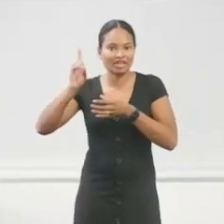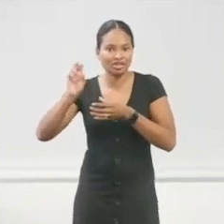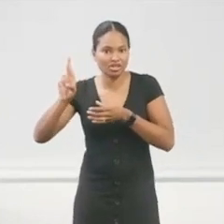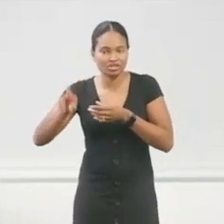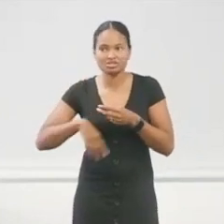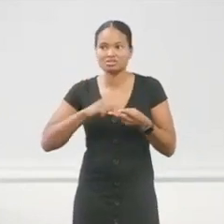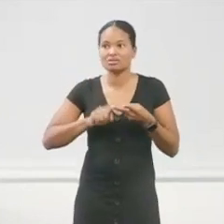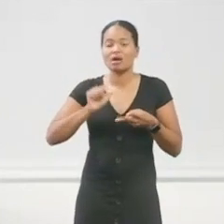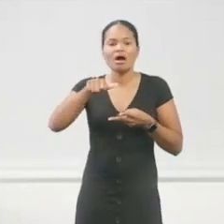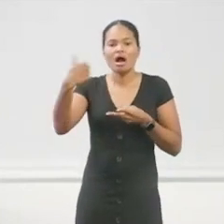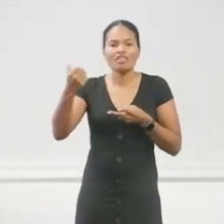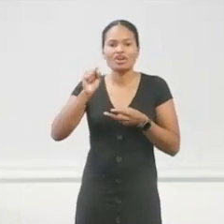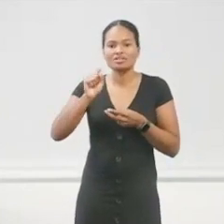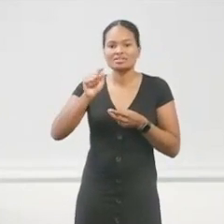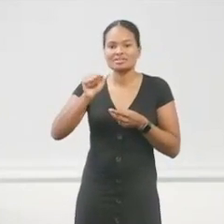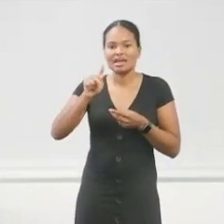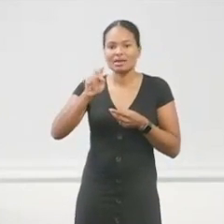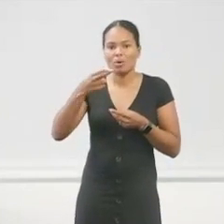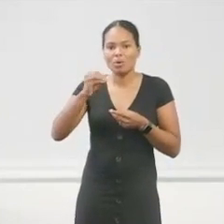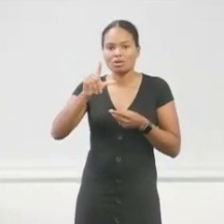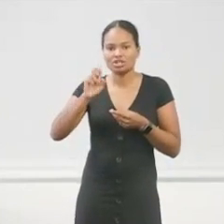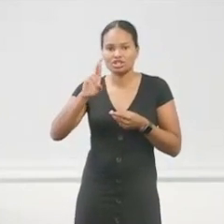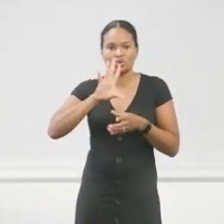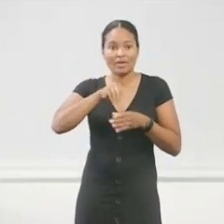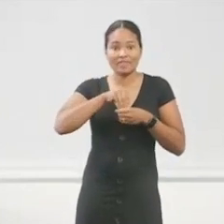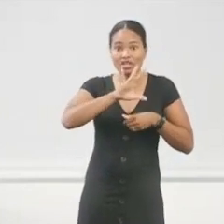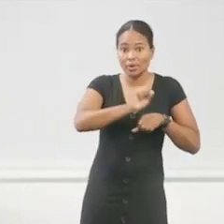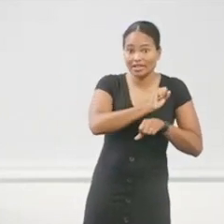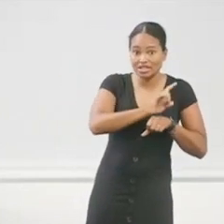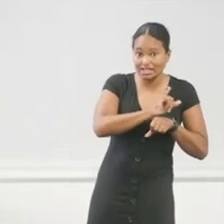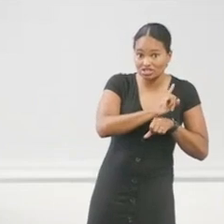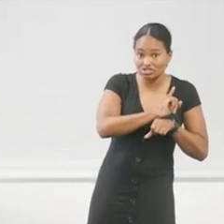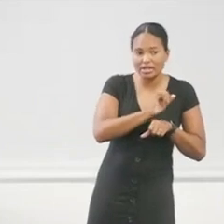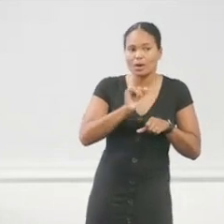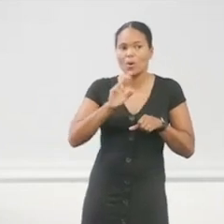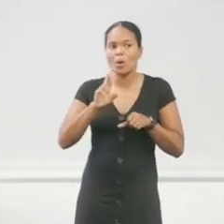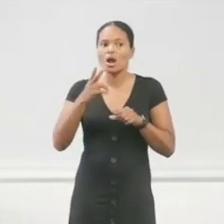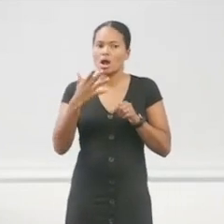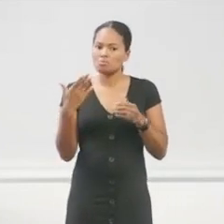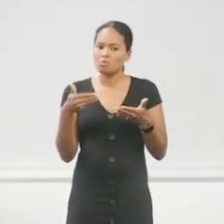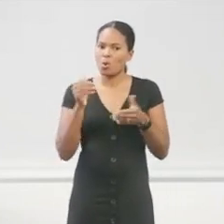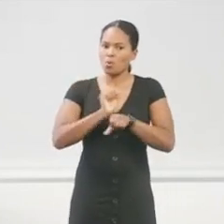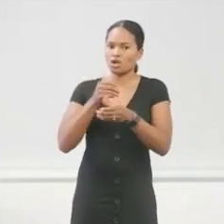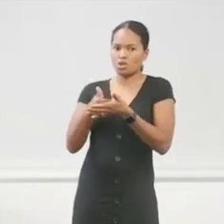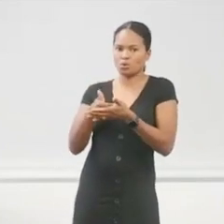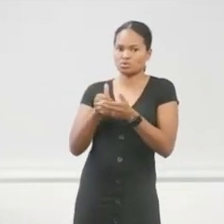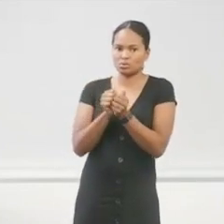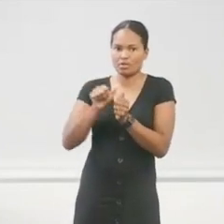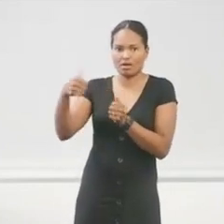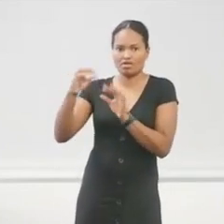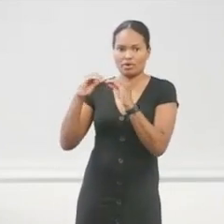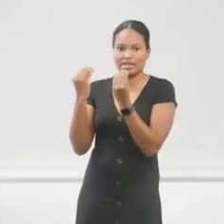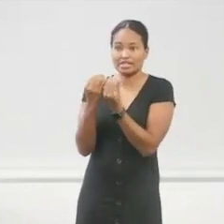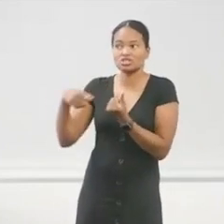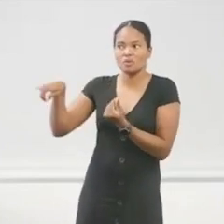other stakeholders that are either within your industry or adjacent to your industry, so that they can help